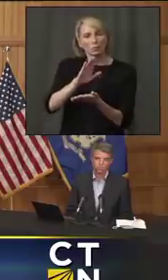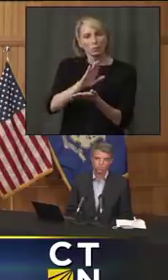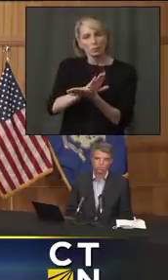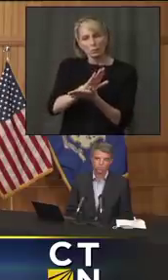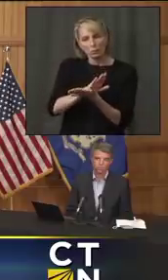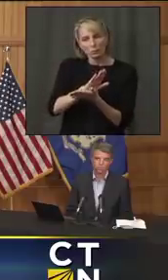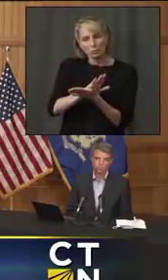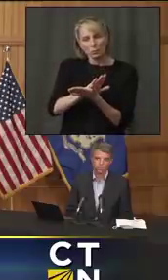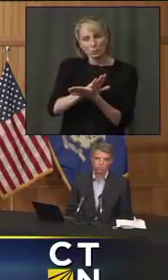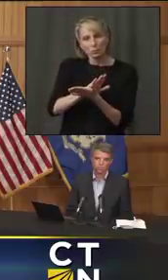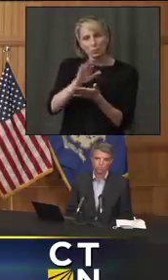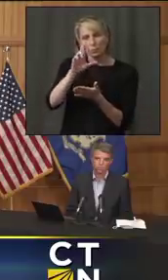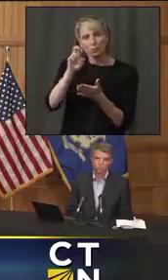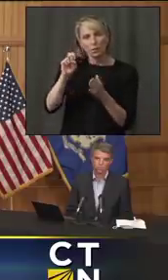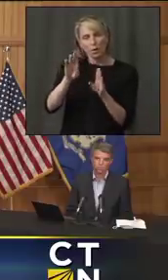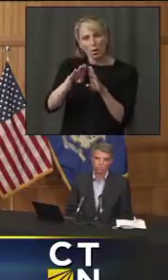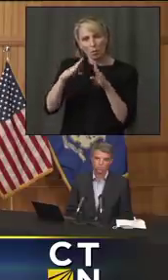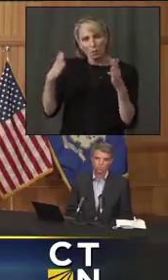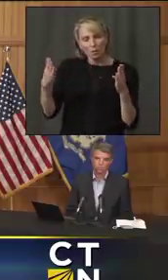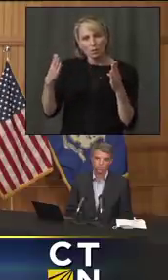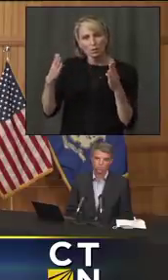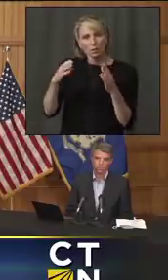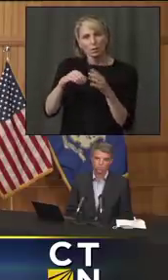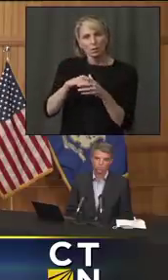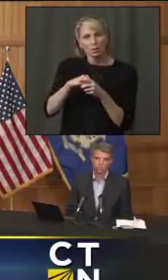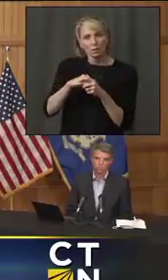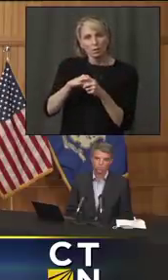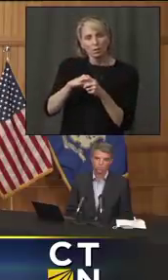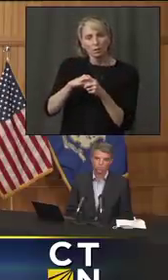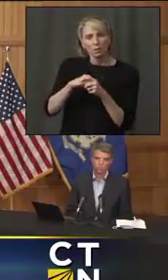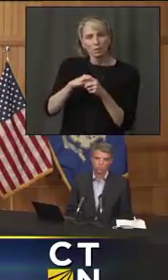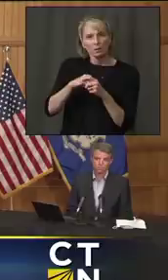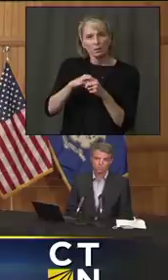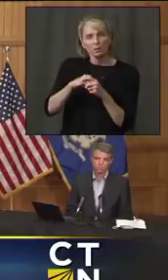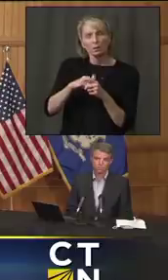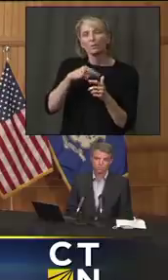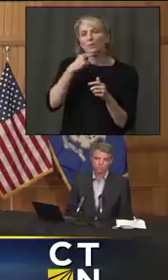circulation. According to the National Air Filtration Association, I